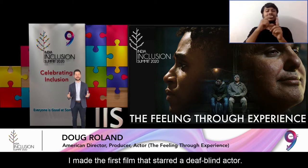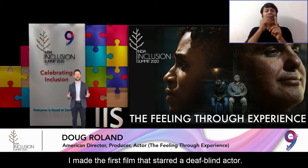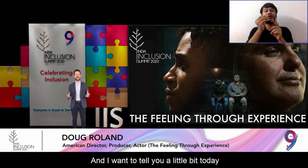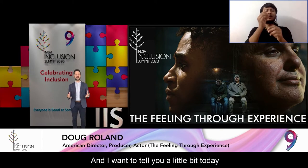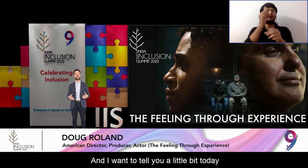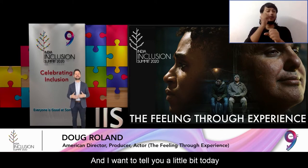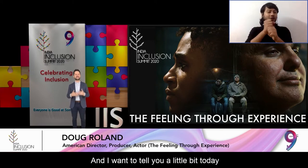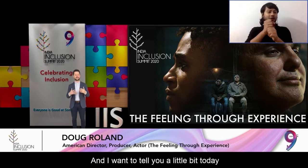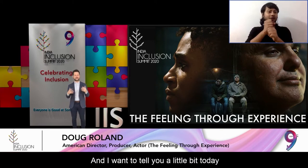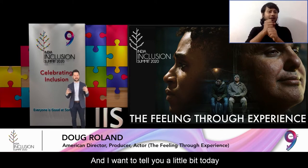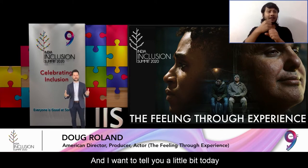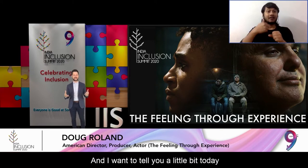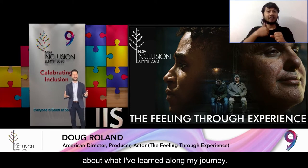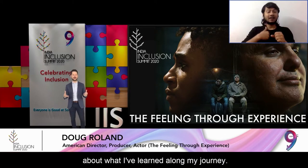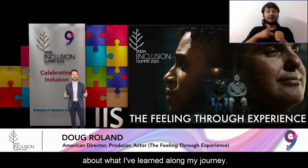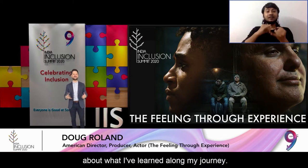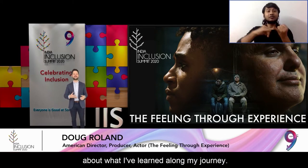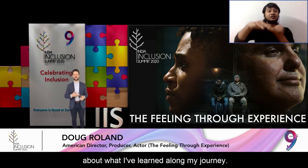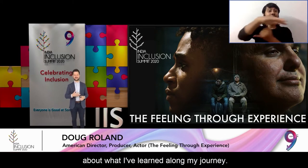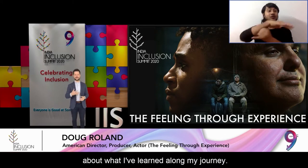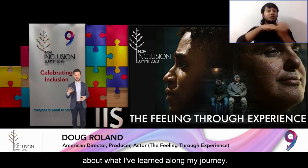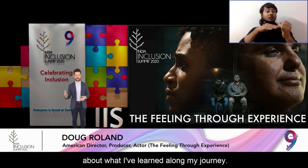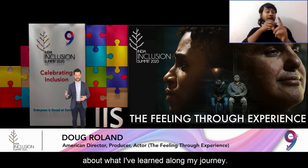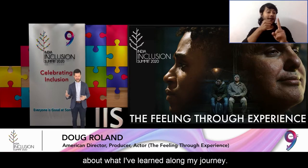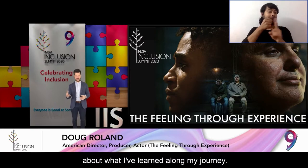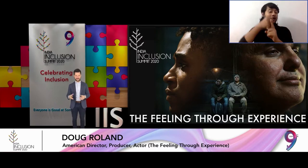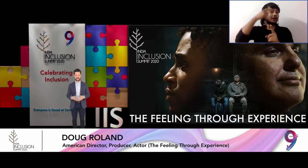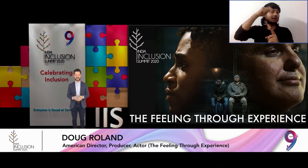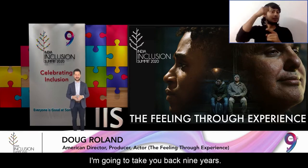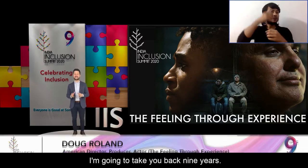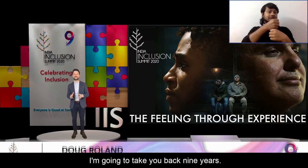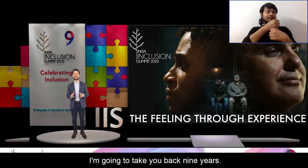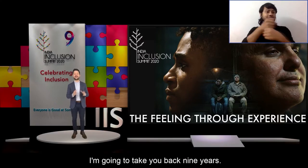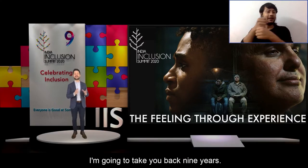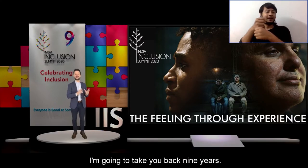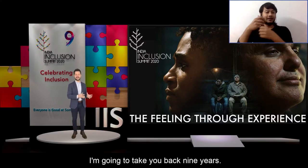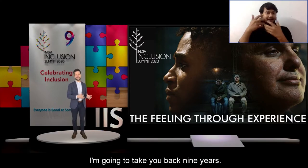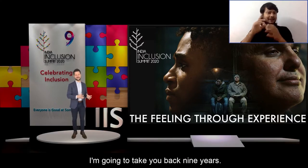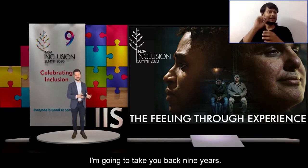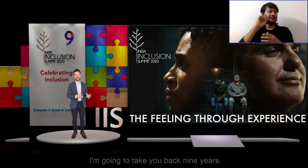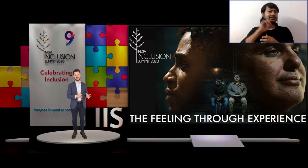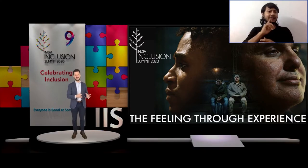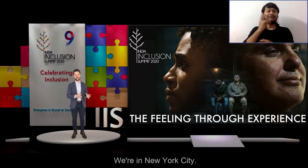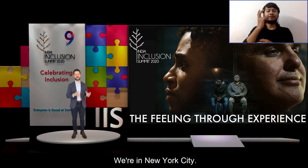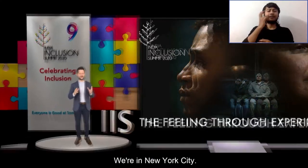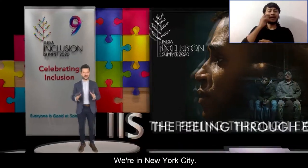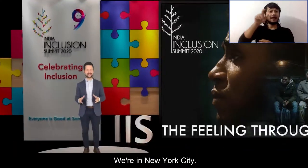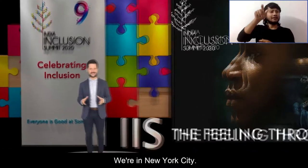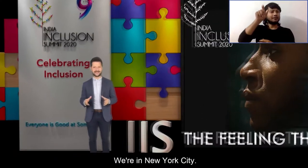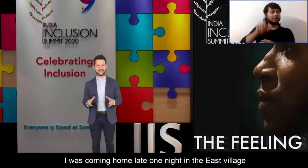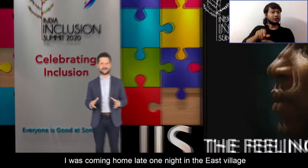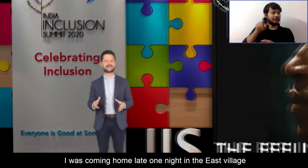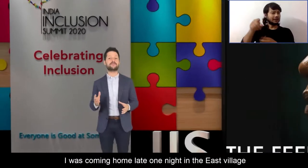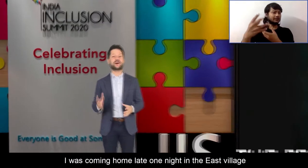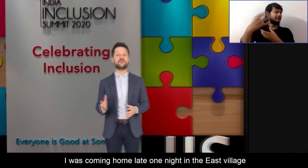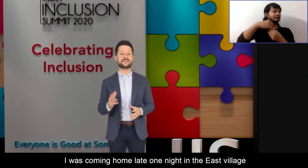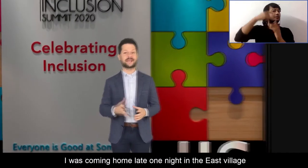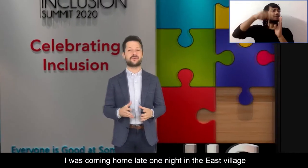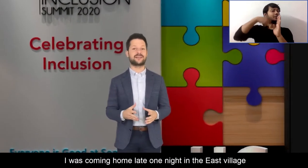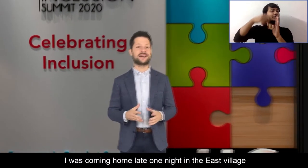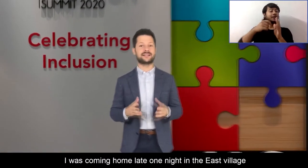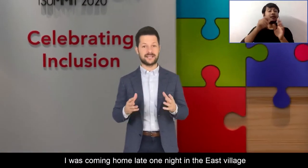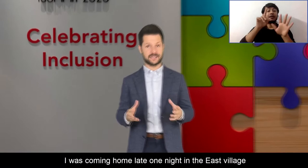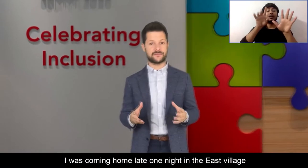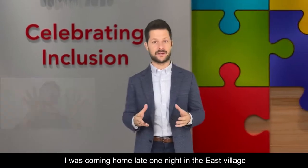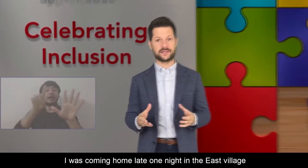actor, and I want to tell you a little bit today about what I've learned along my journey. I'm going to take you back nine years. We're in New York City. I was coming home late